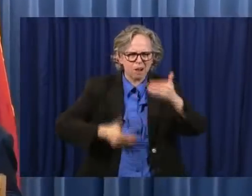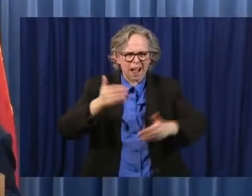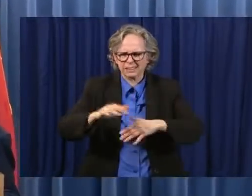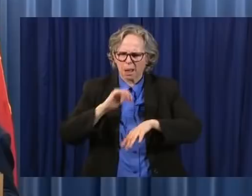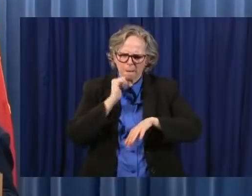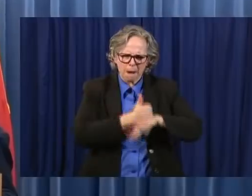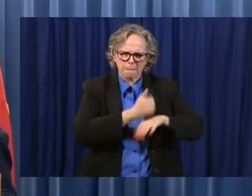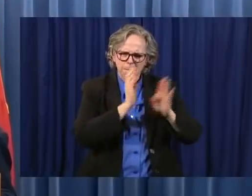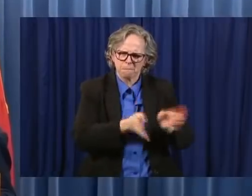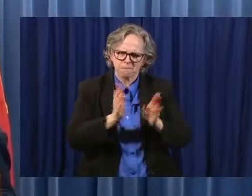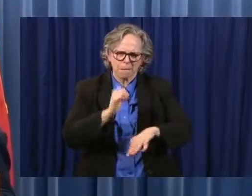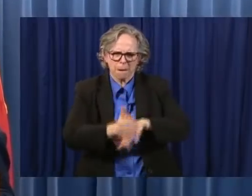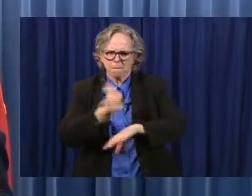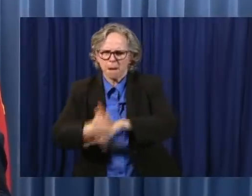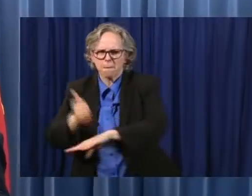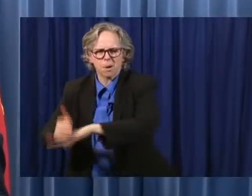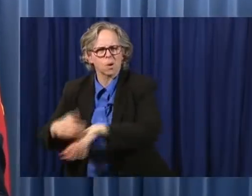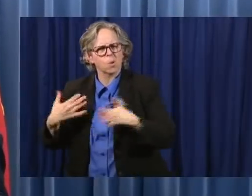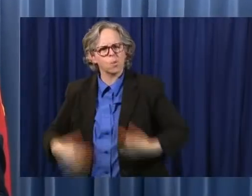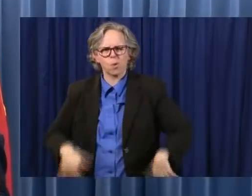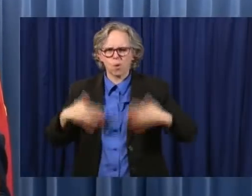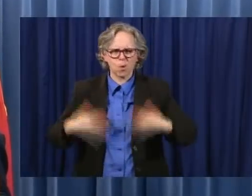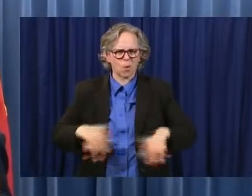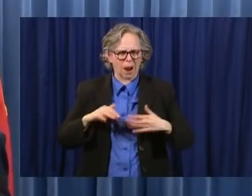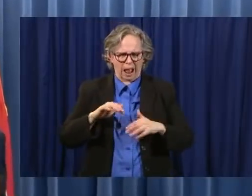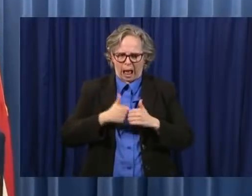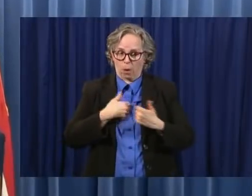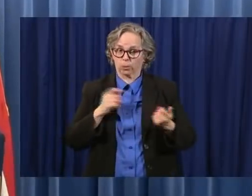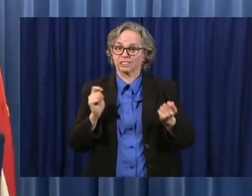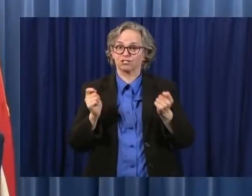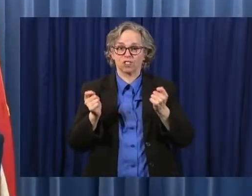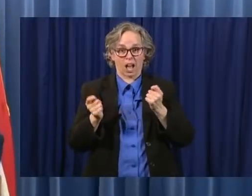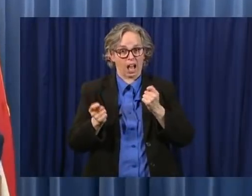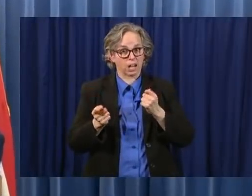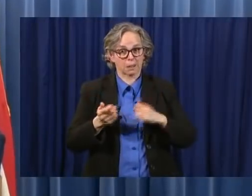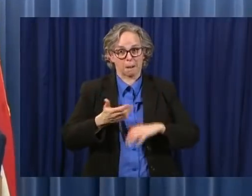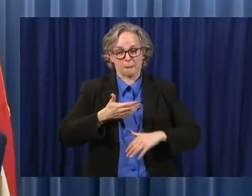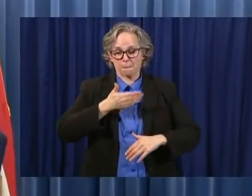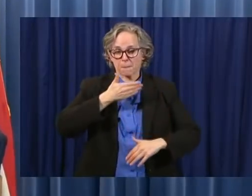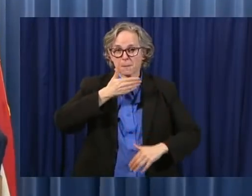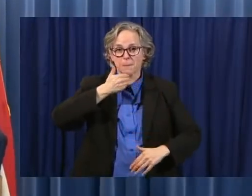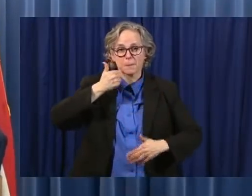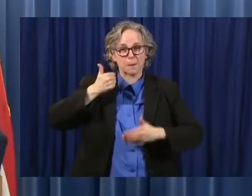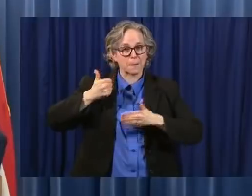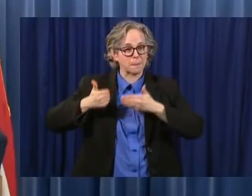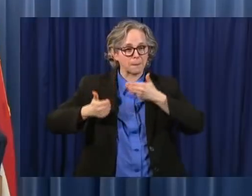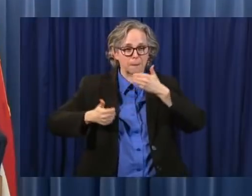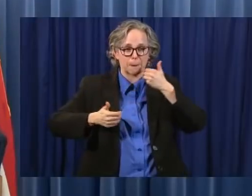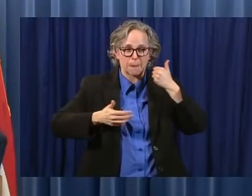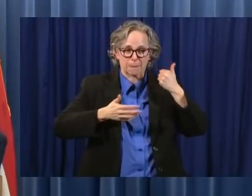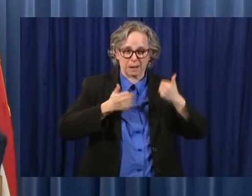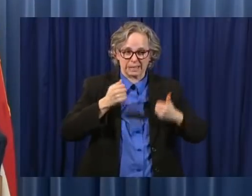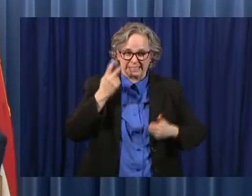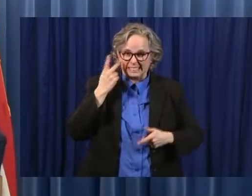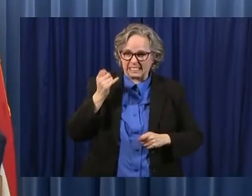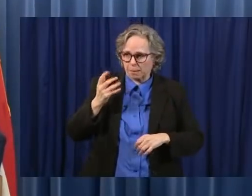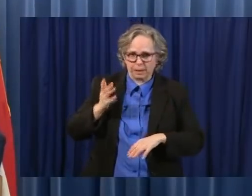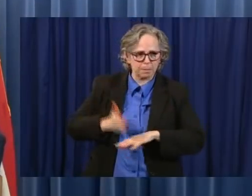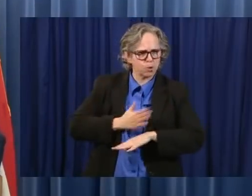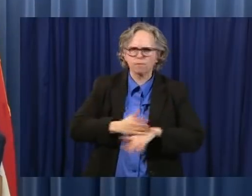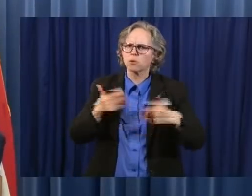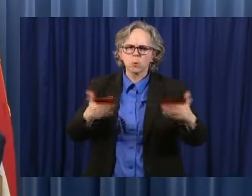as well as how it's evolved and gotten better and better. As soon as she sees something that would help, she implements